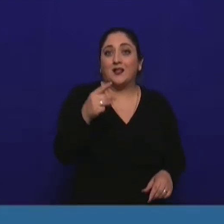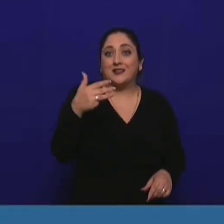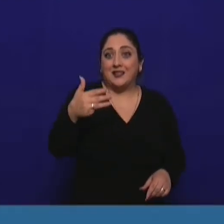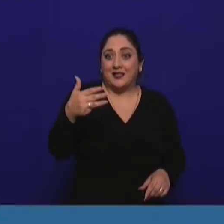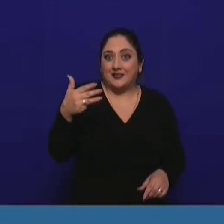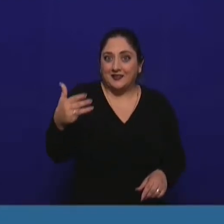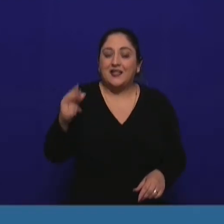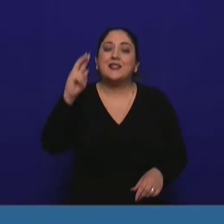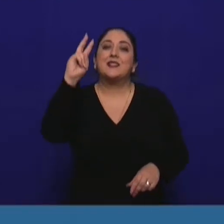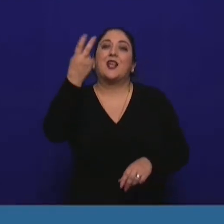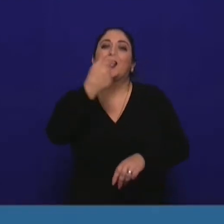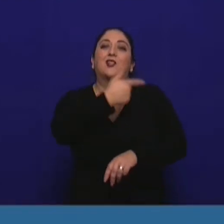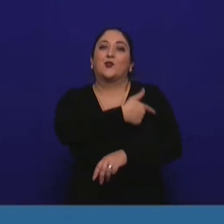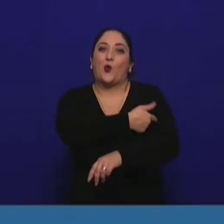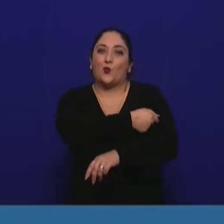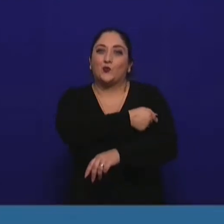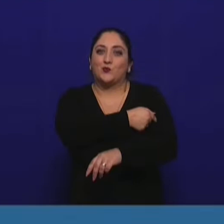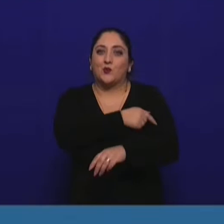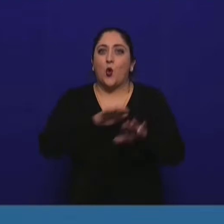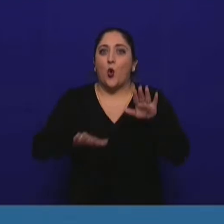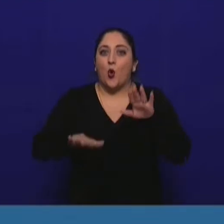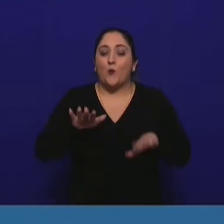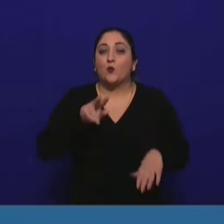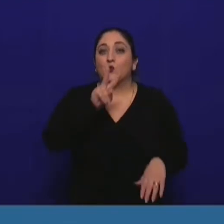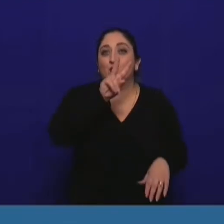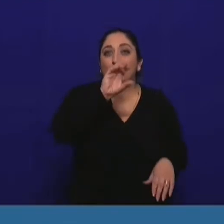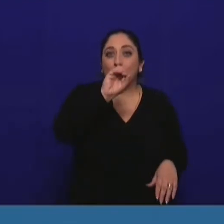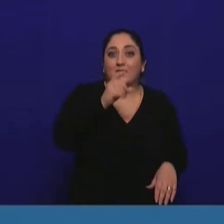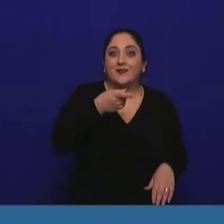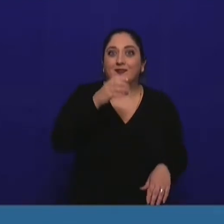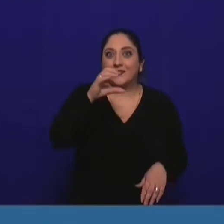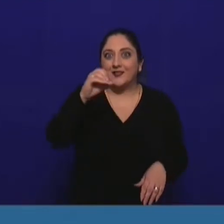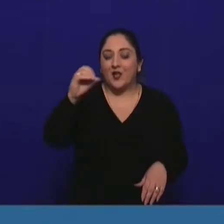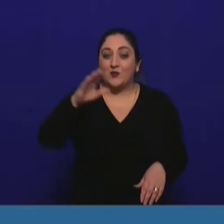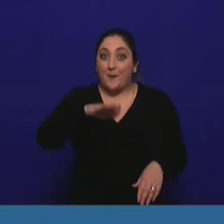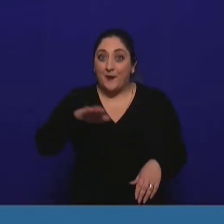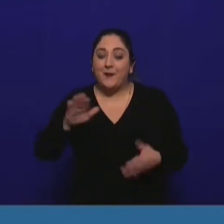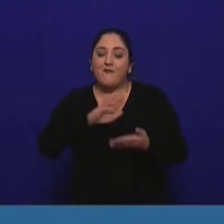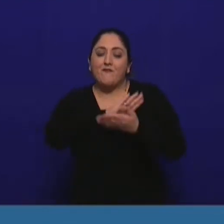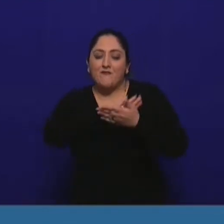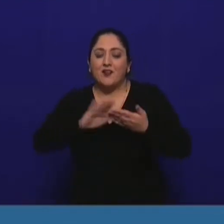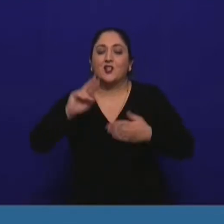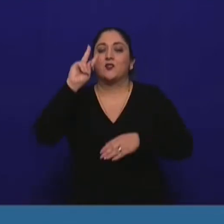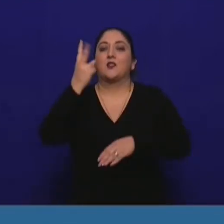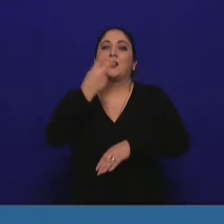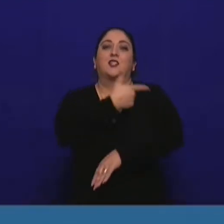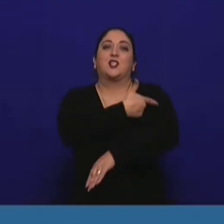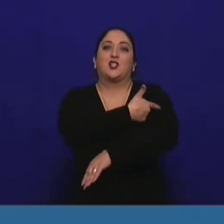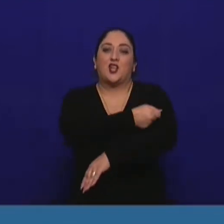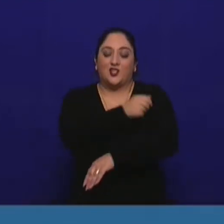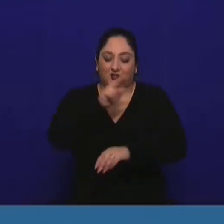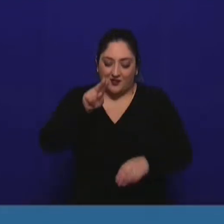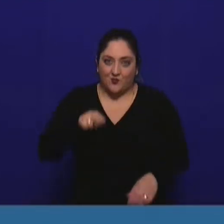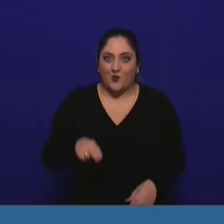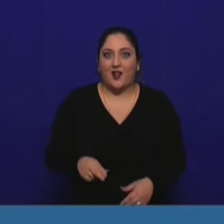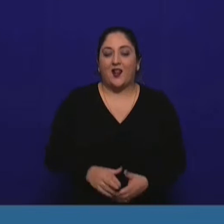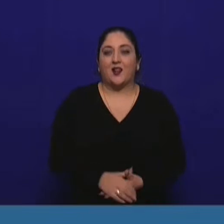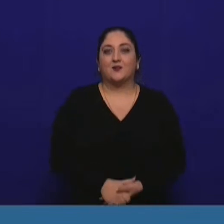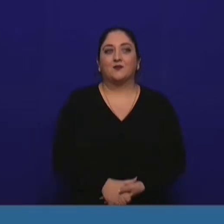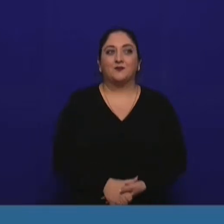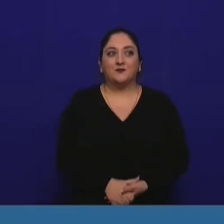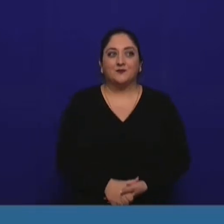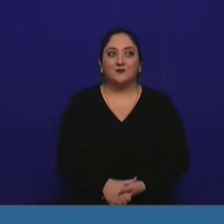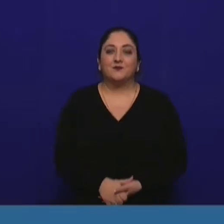19,199 second doses. So we have almost 20,000 of our population who have already been administered 2